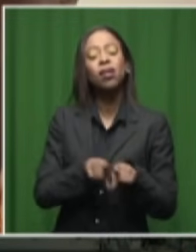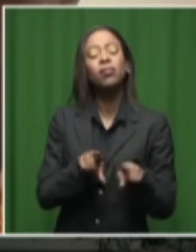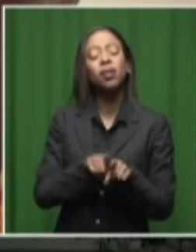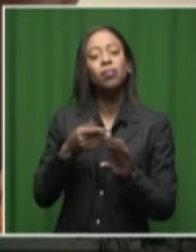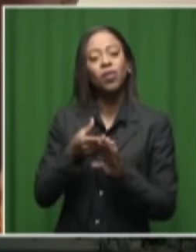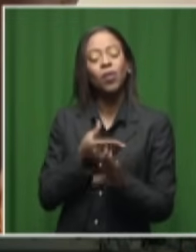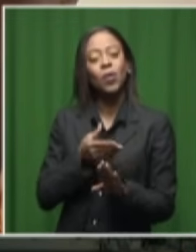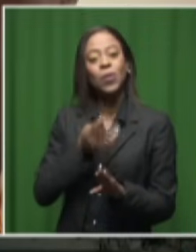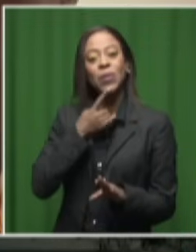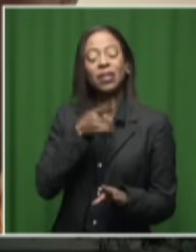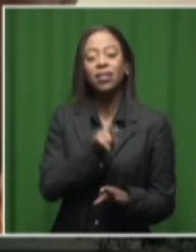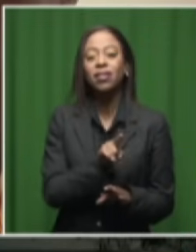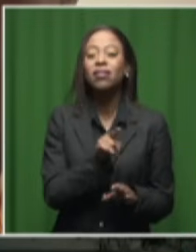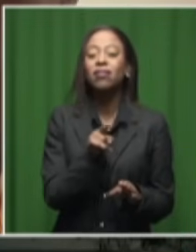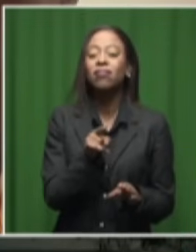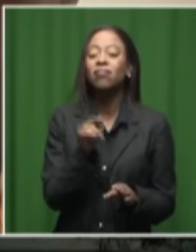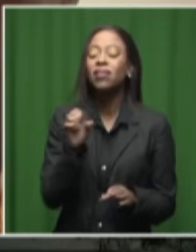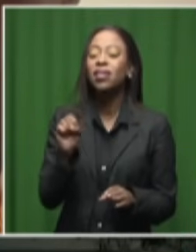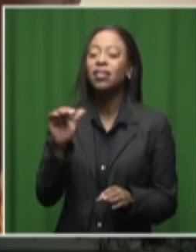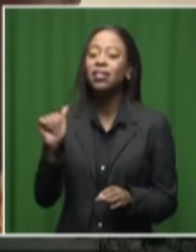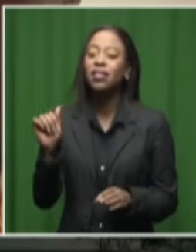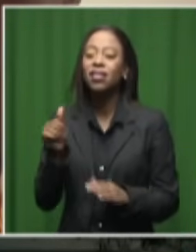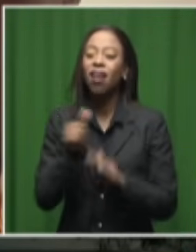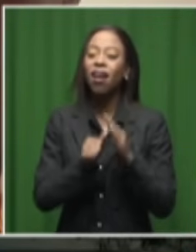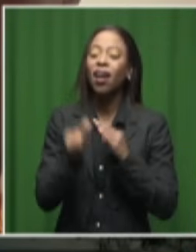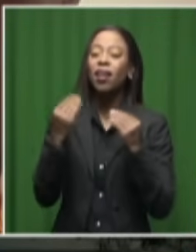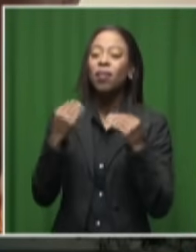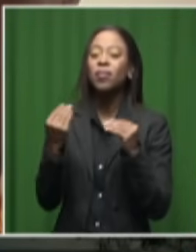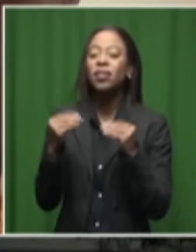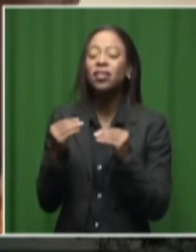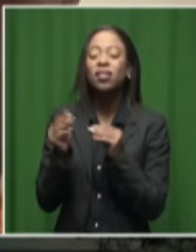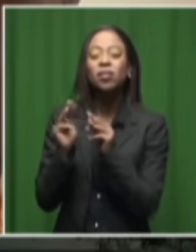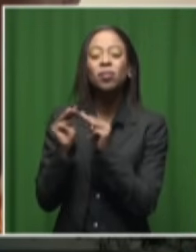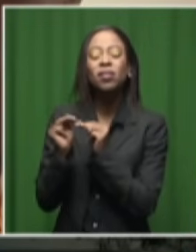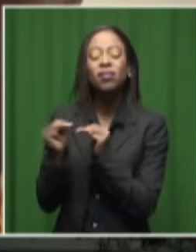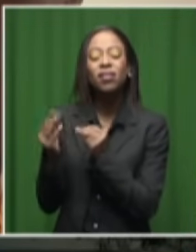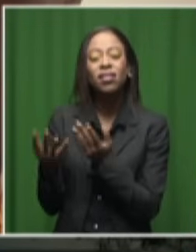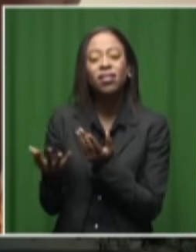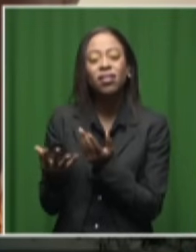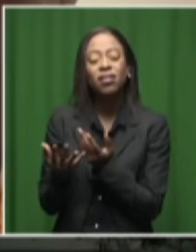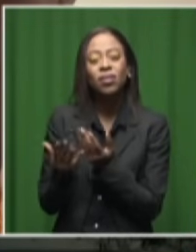before that entity was placed under business rescue.